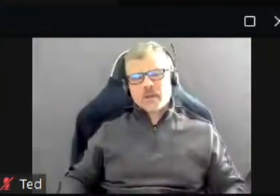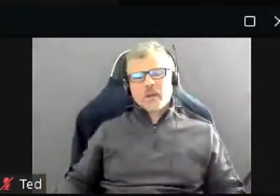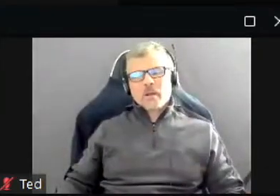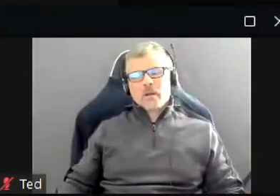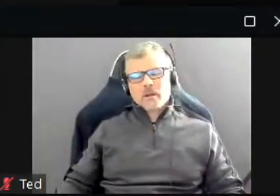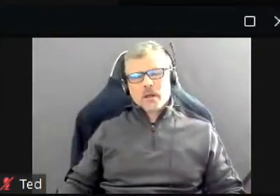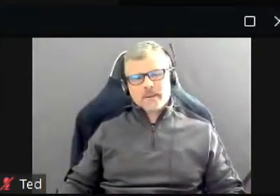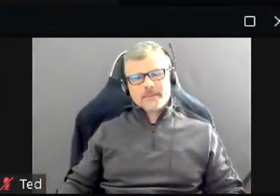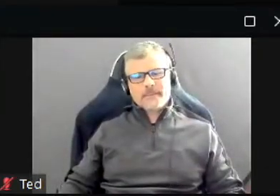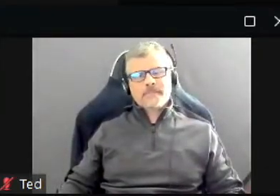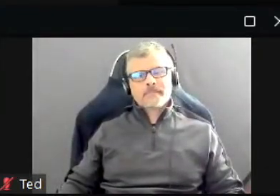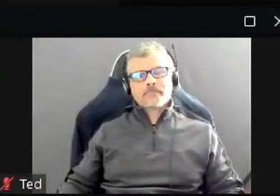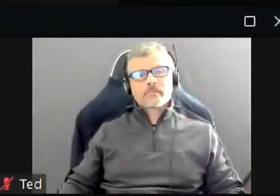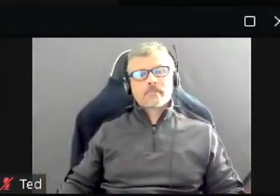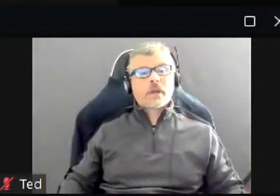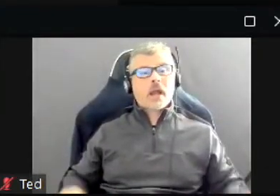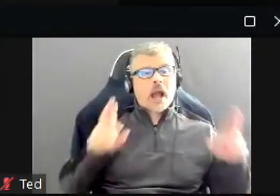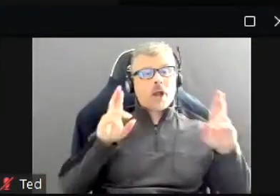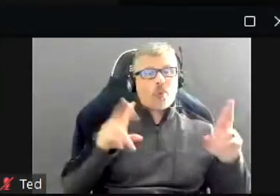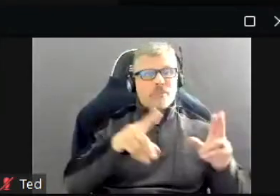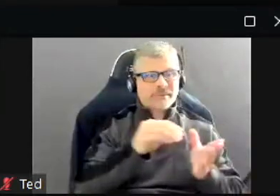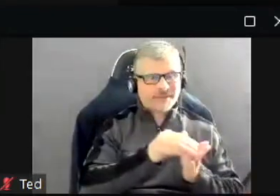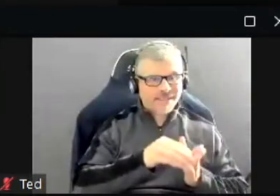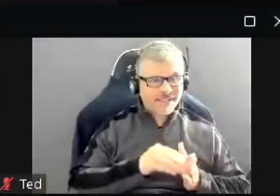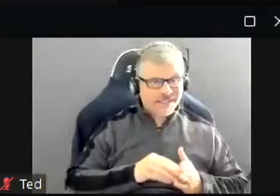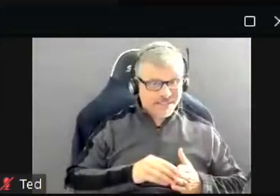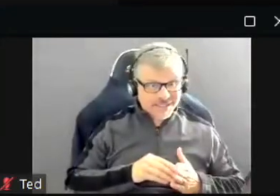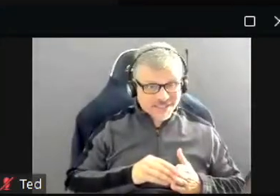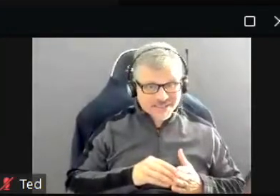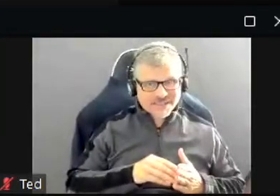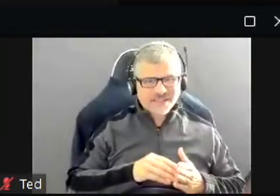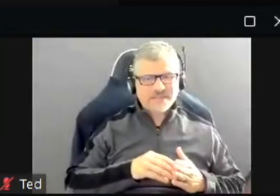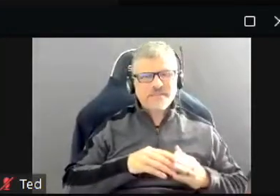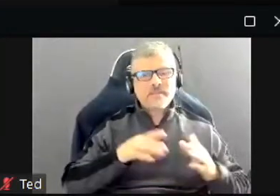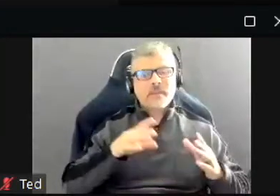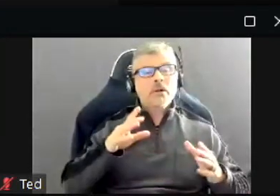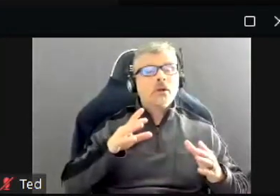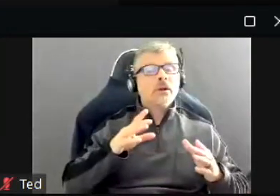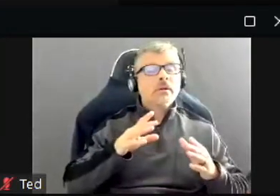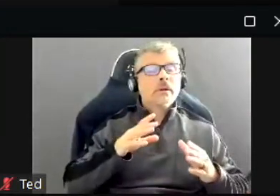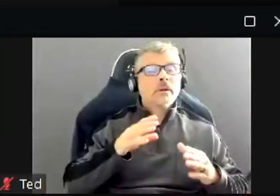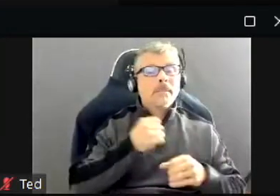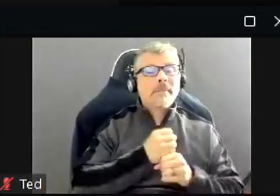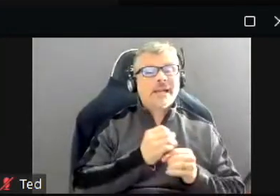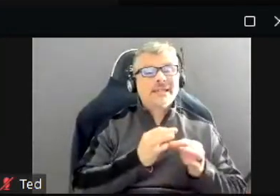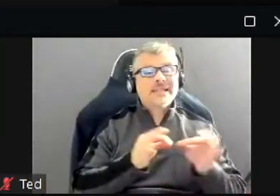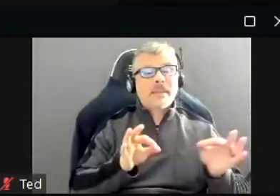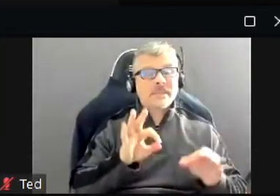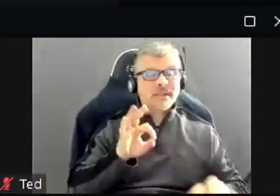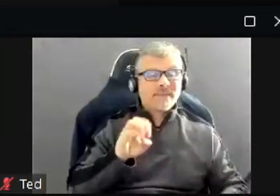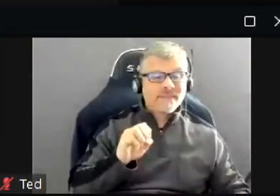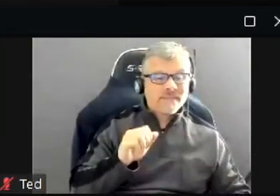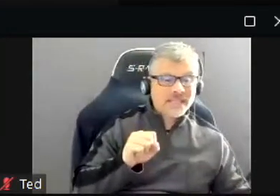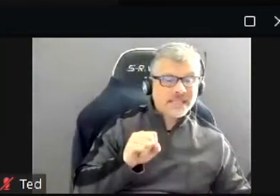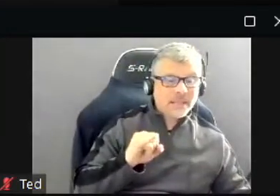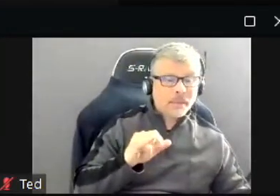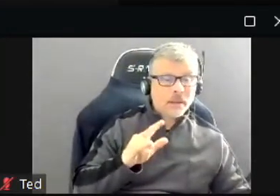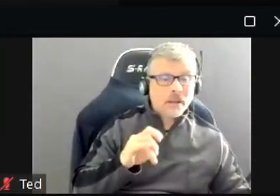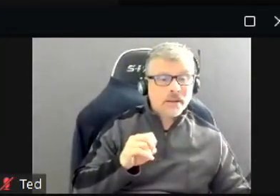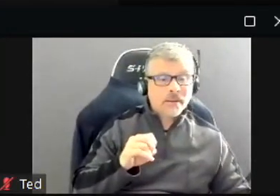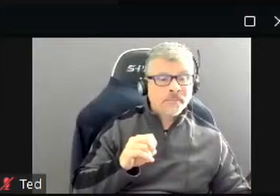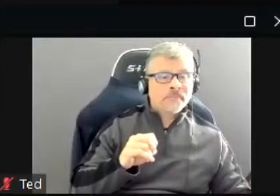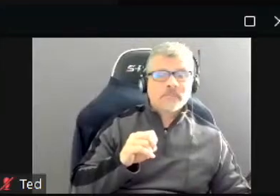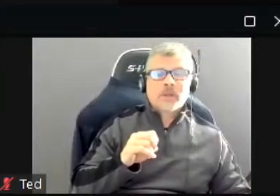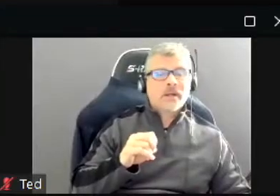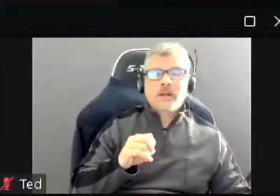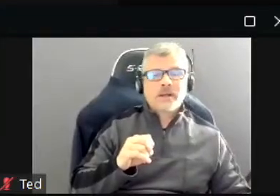I hope you captured that. I'm trying to. Do not make statements that are feasible. Did you get it? No,